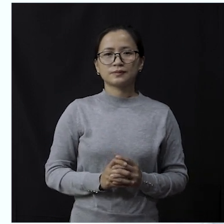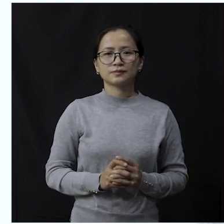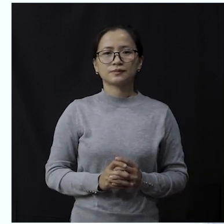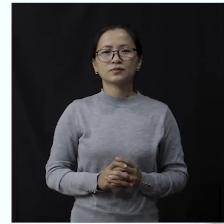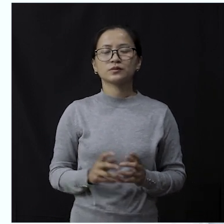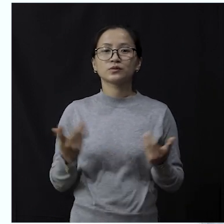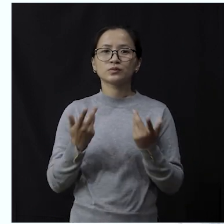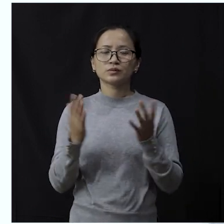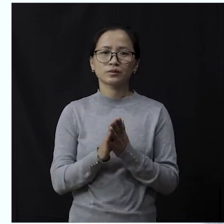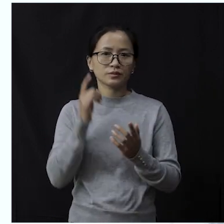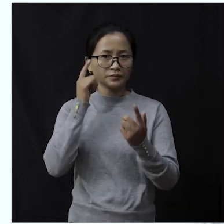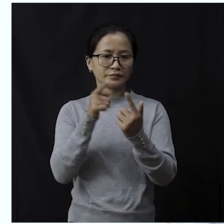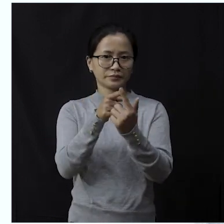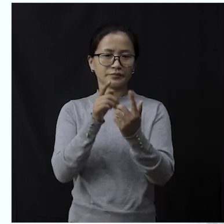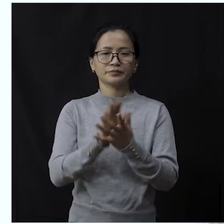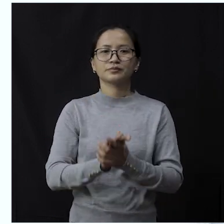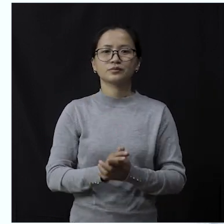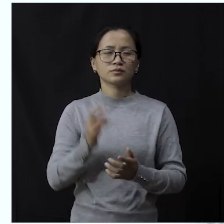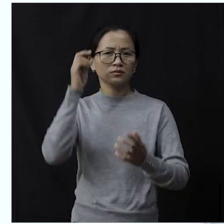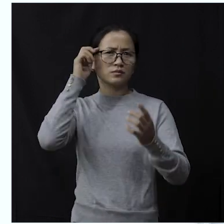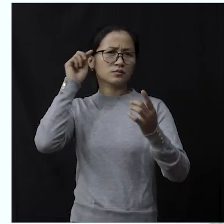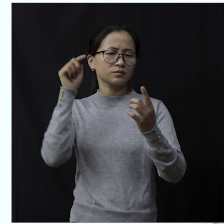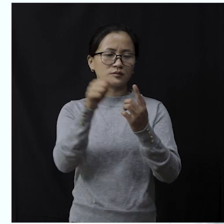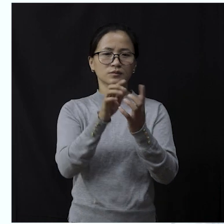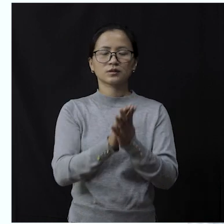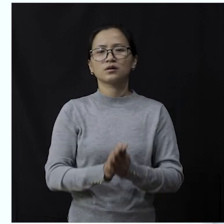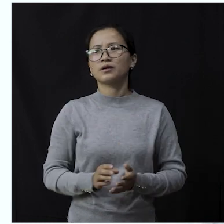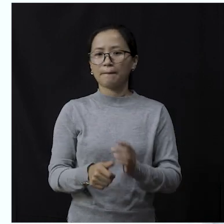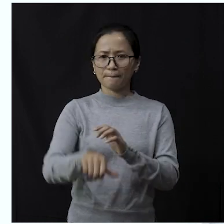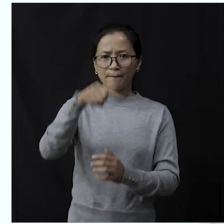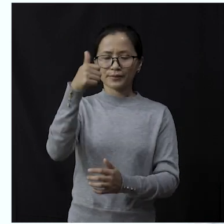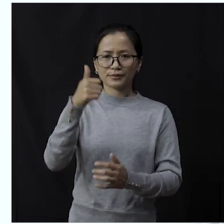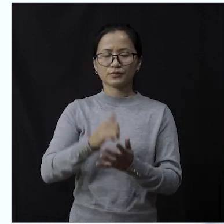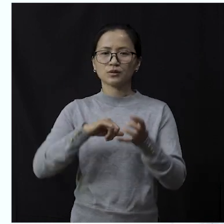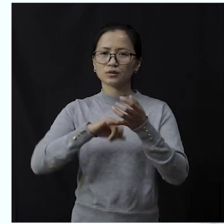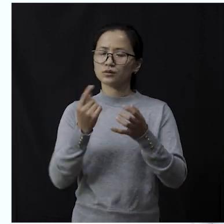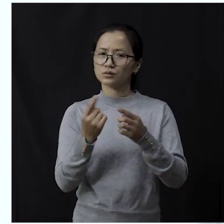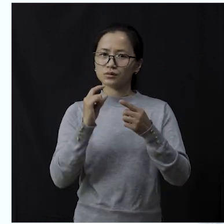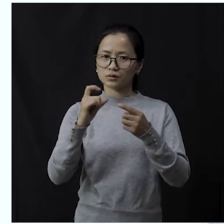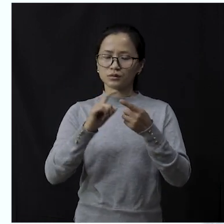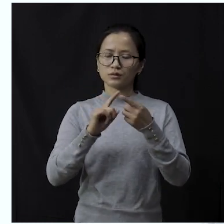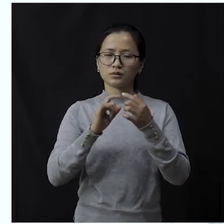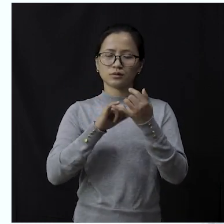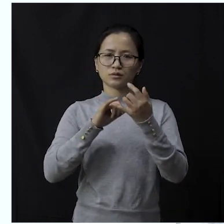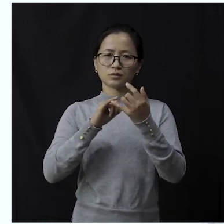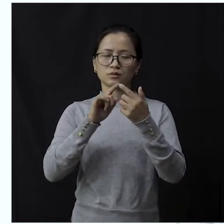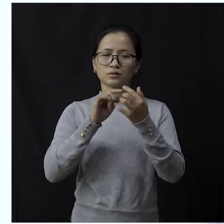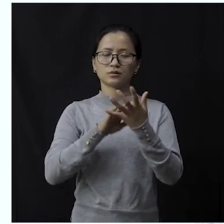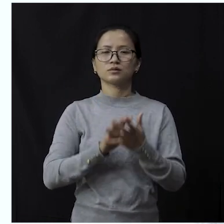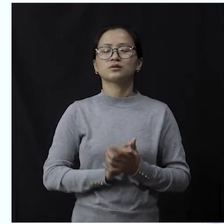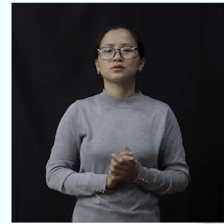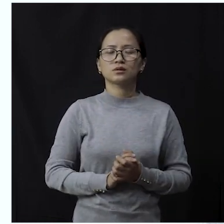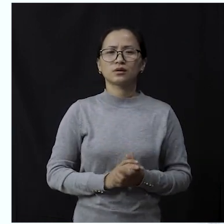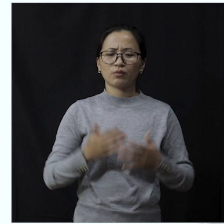You know what is success, isn't it? Passing in your exam can also be called as success. And so these 2 hornbills work together. If one